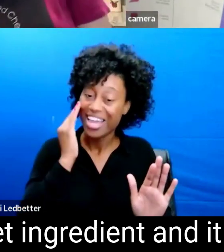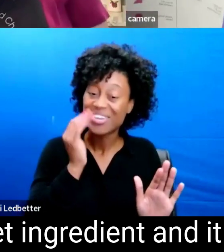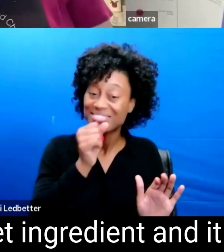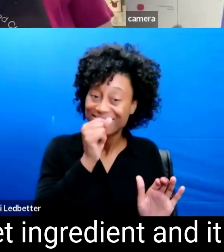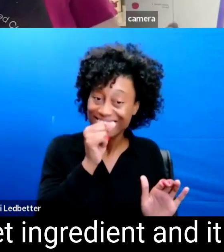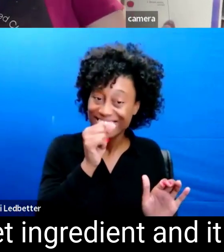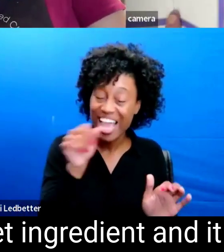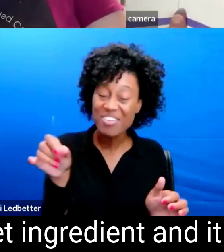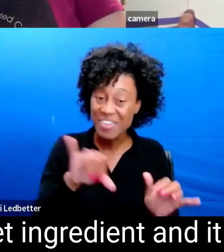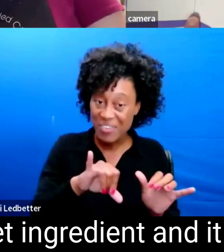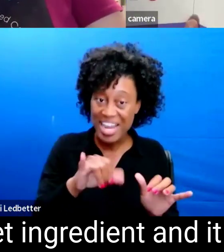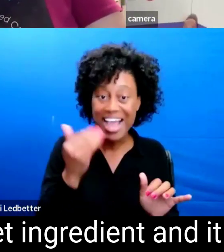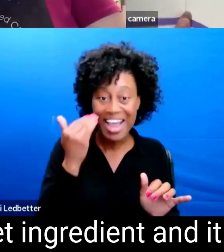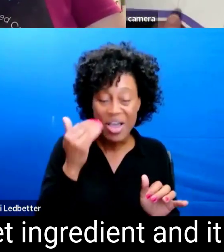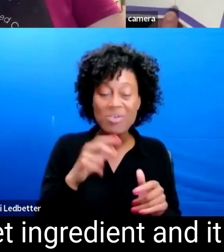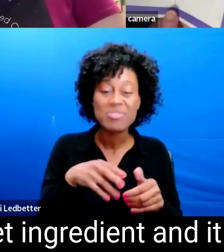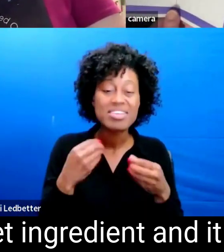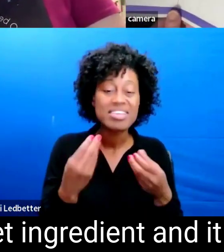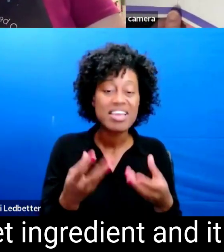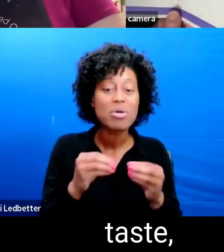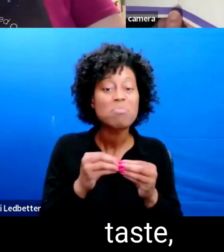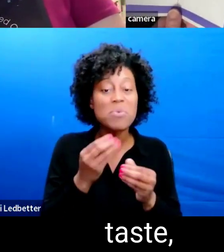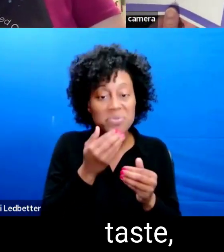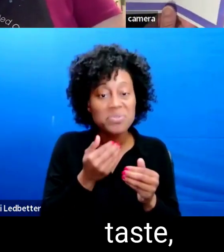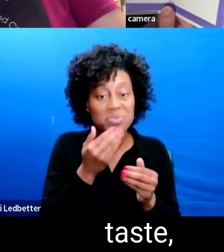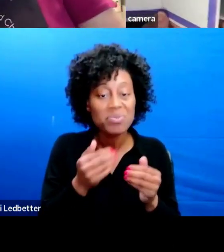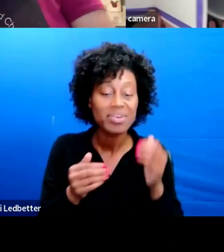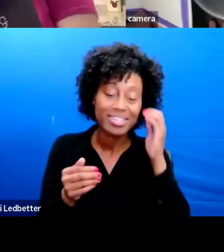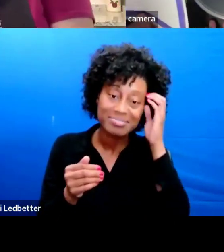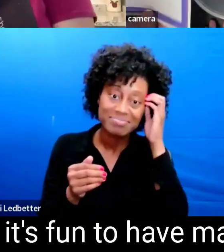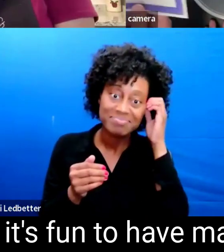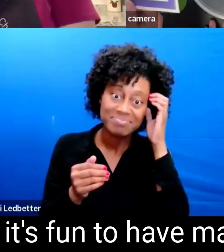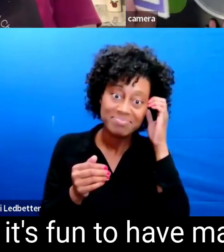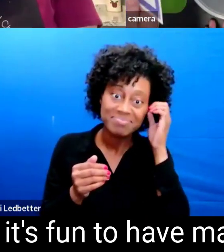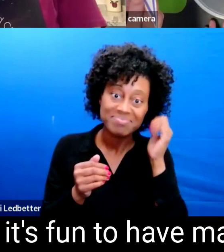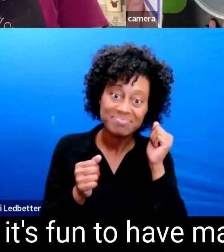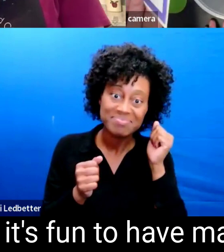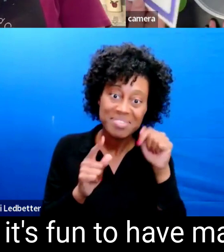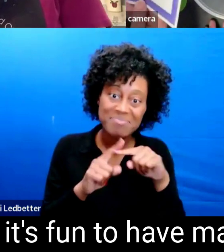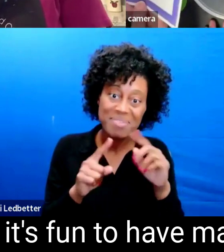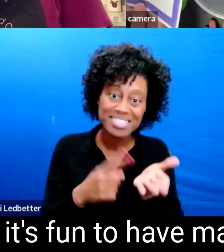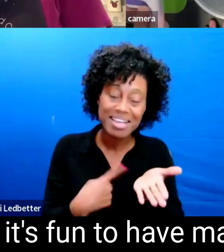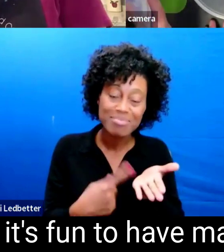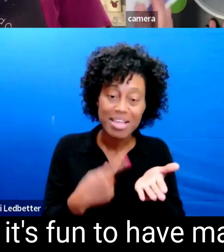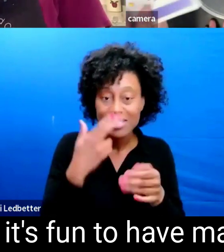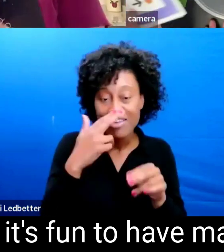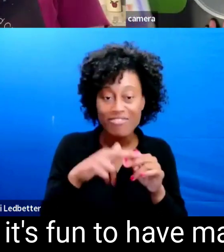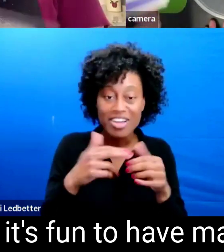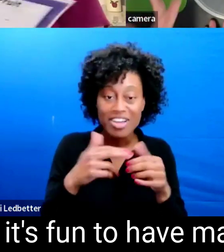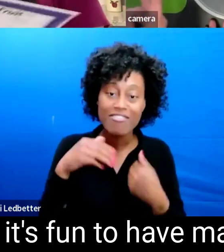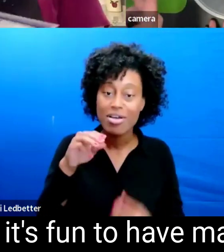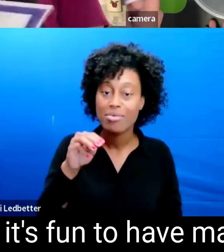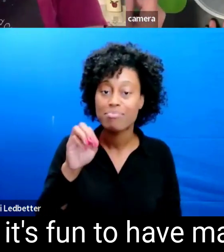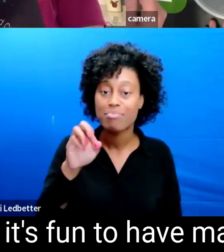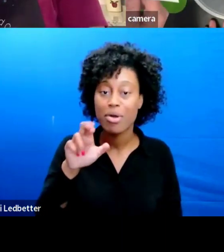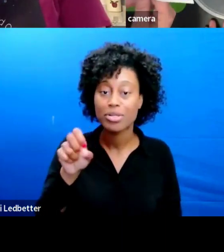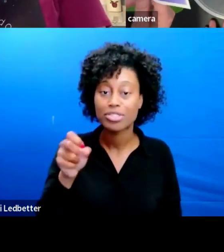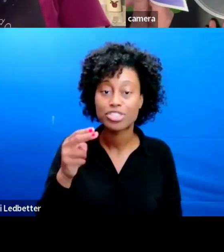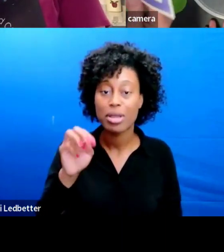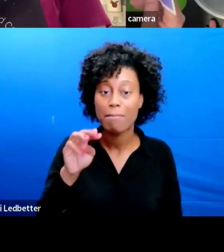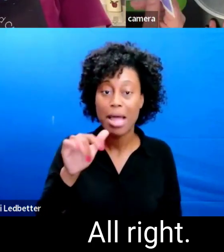ingredient and it gives it just a little bit more sweeter taste, but sometimes it's fun to have marshmallows in your